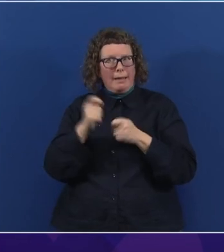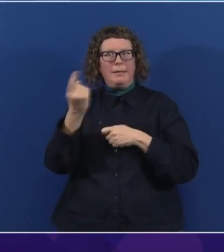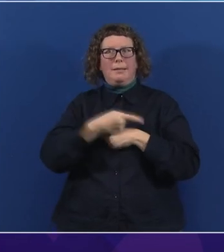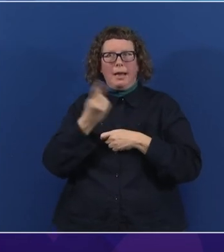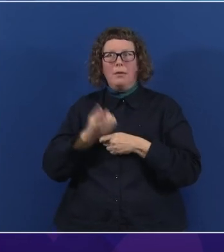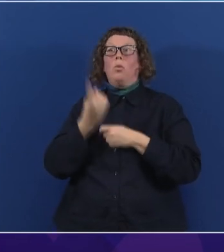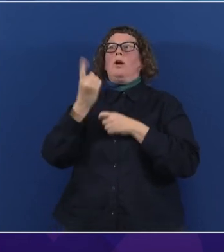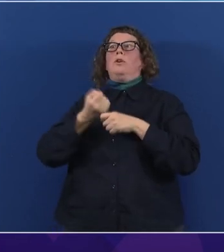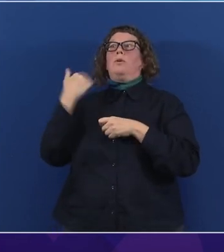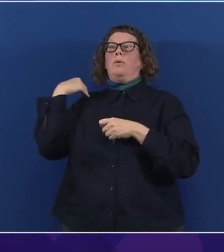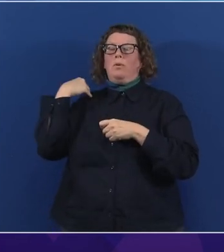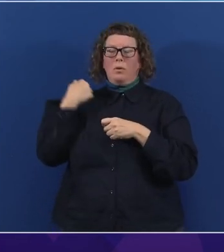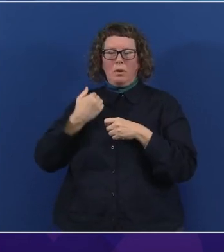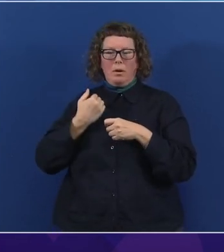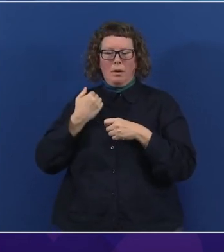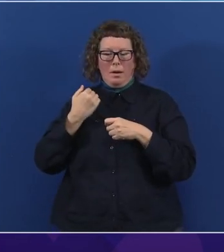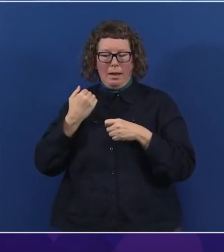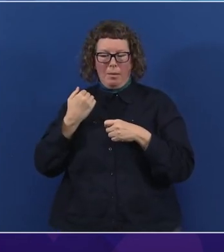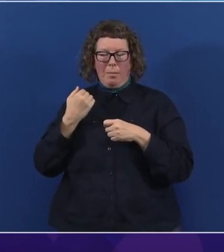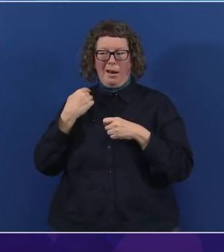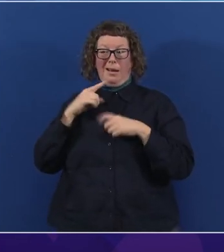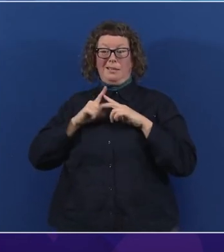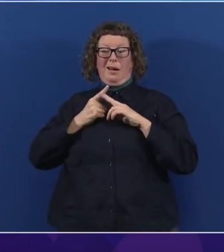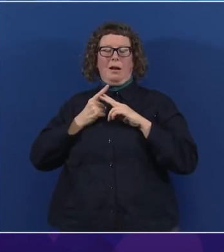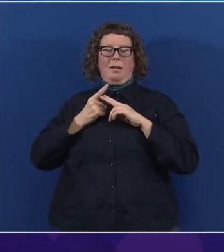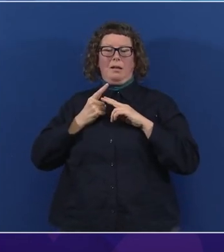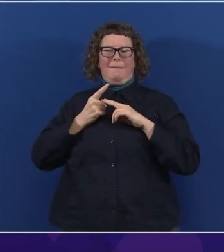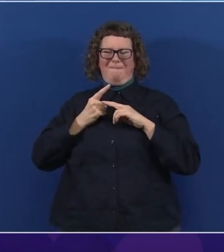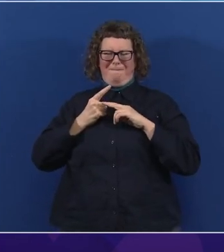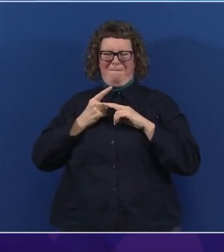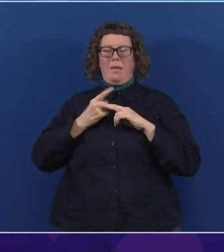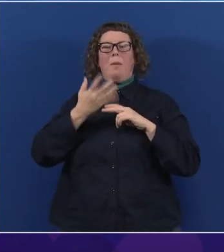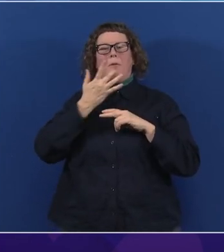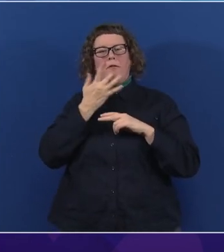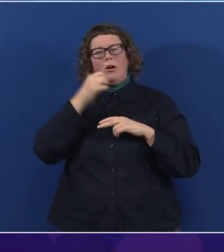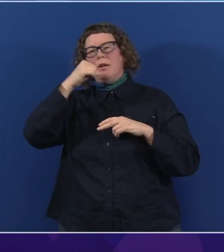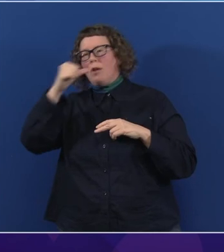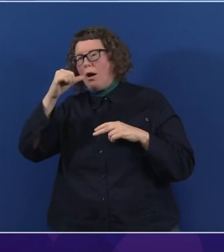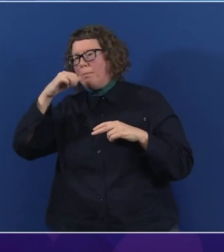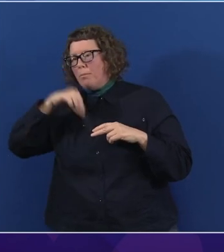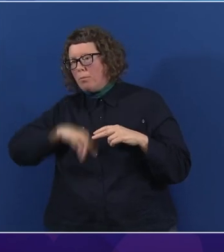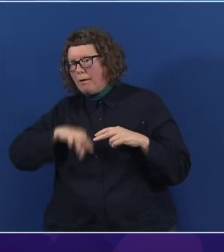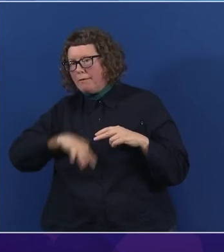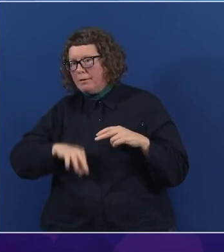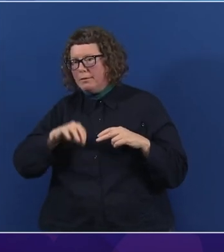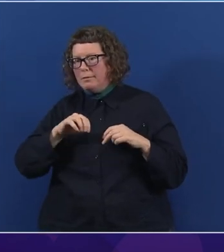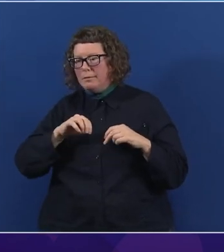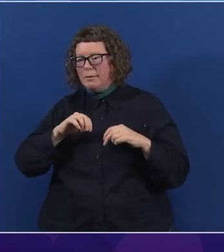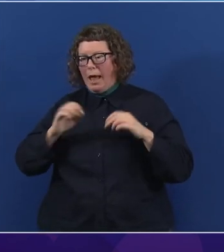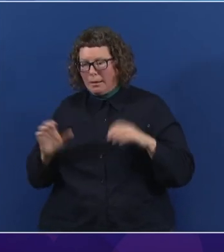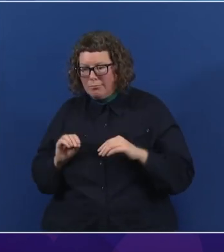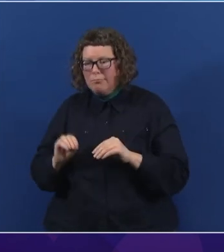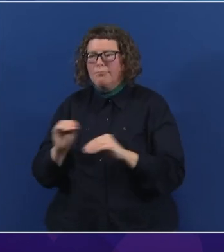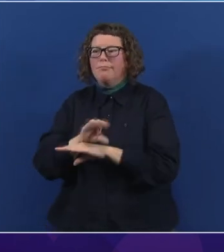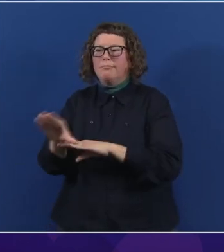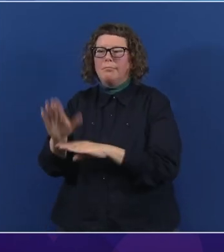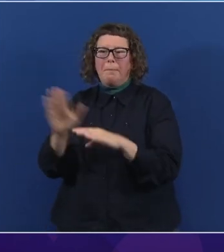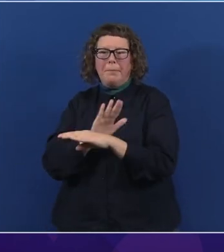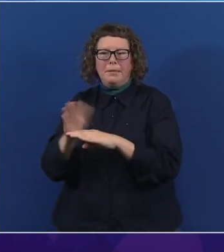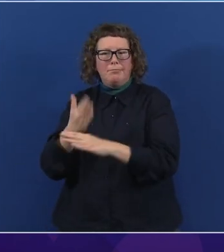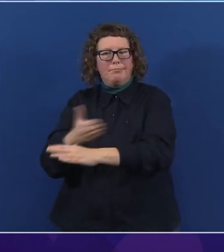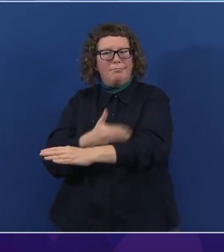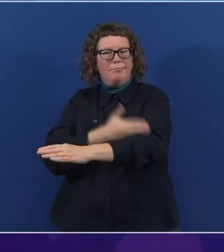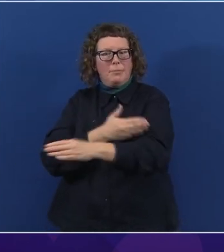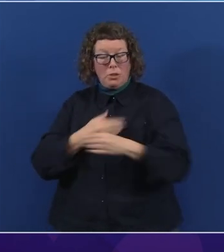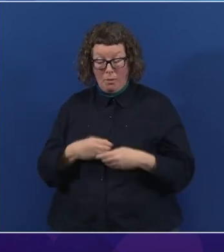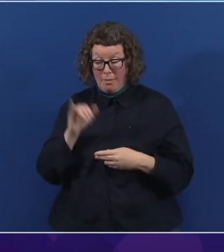it wasn't what I expected it to be, and I realized my heart was in the nonprofit sector and making businesses better. And that's